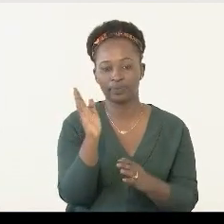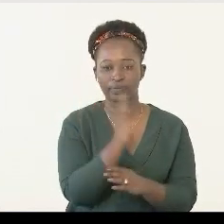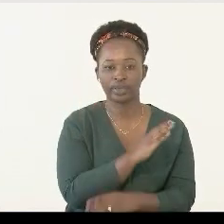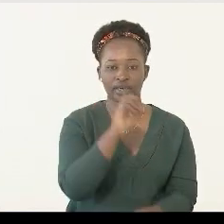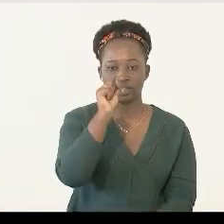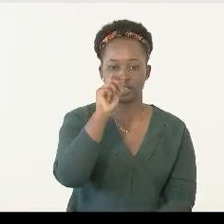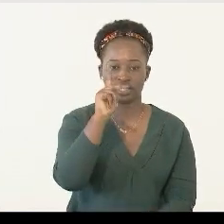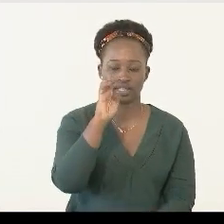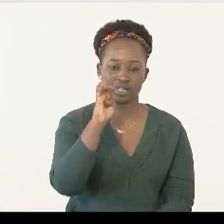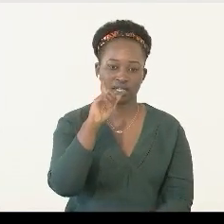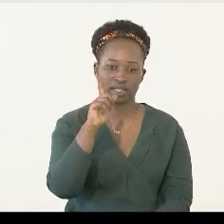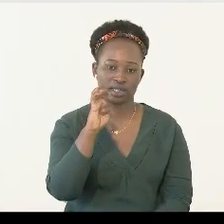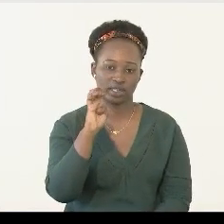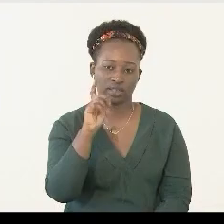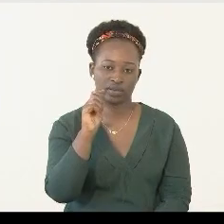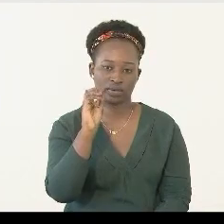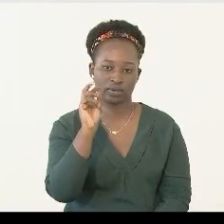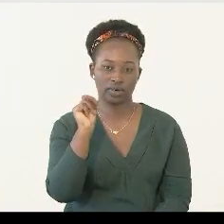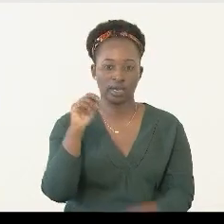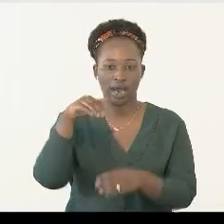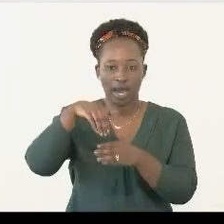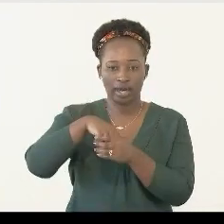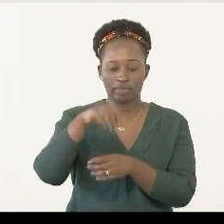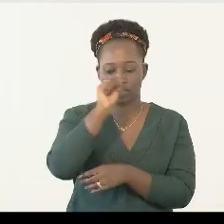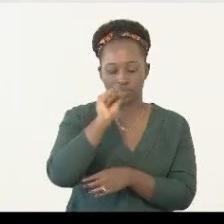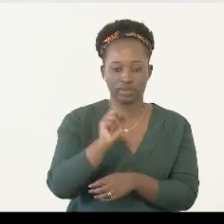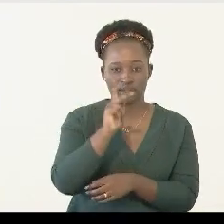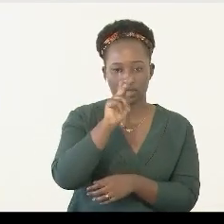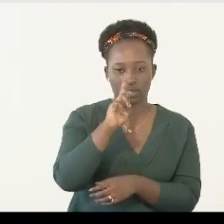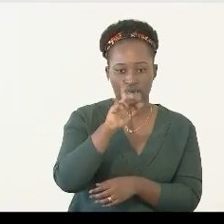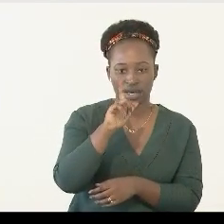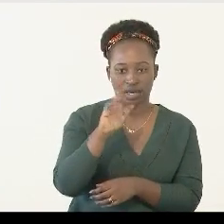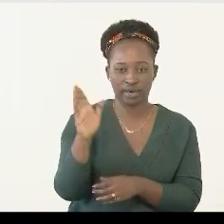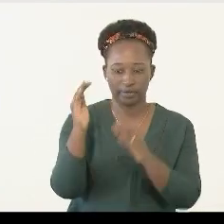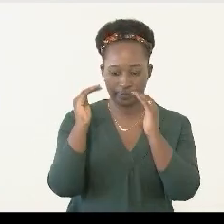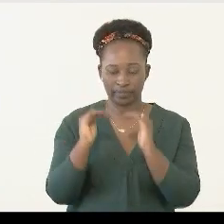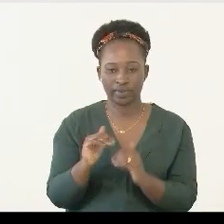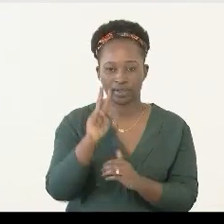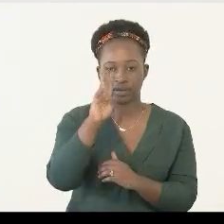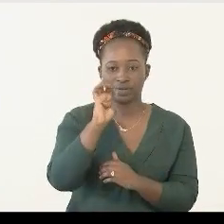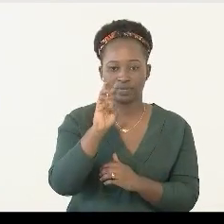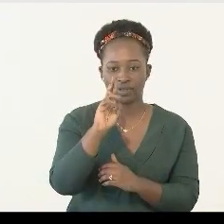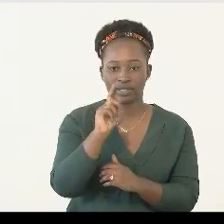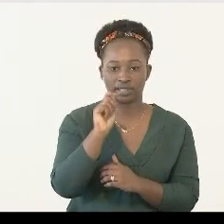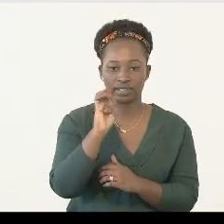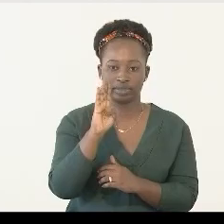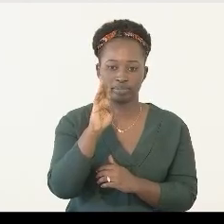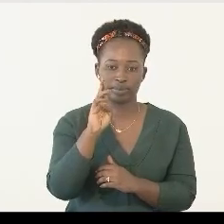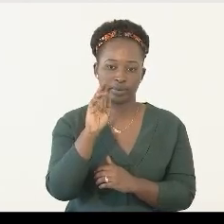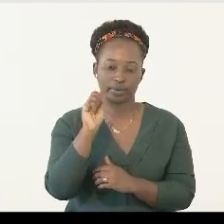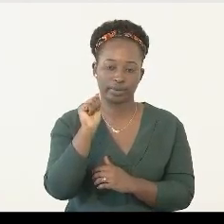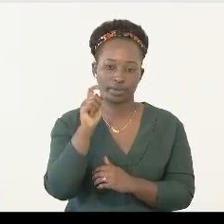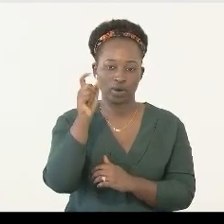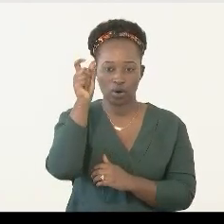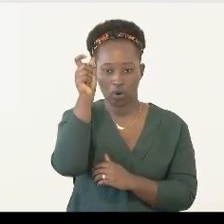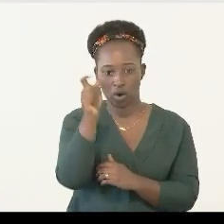the skull, the vertebral column, and thoracic cage, while appendicular skeleton consists